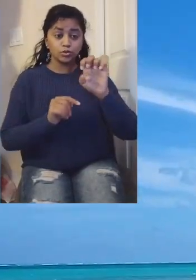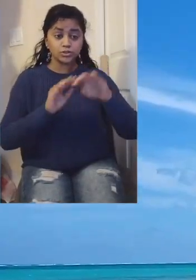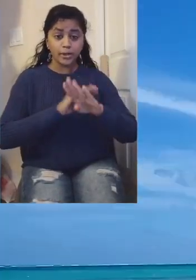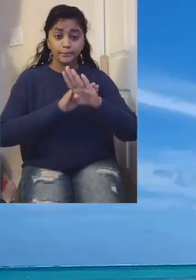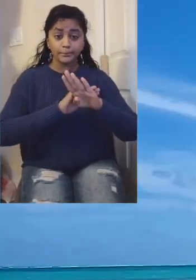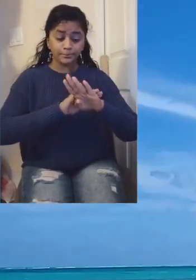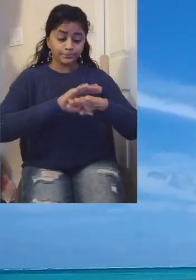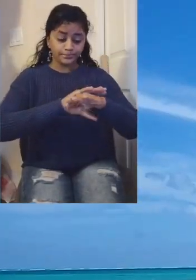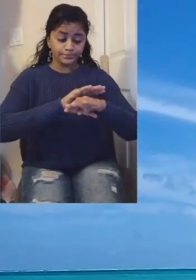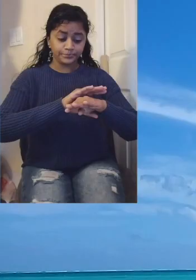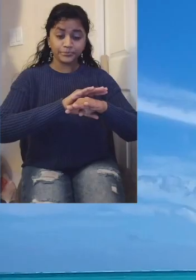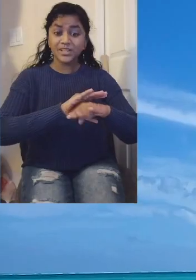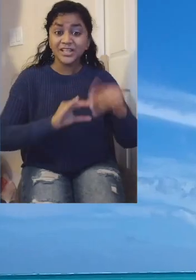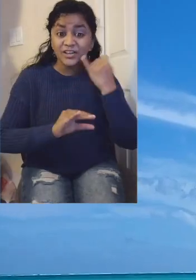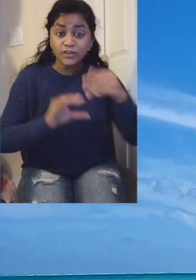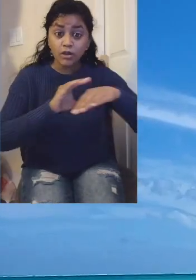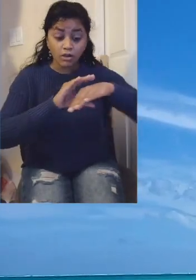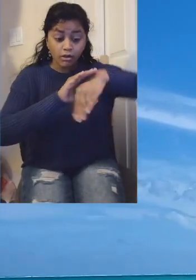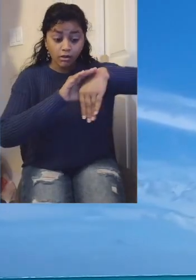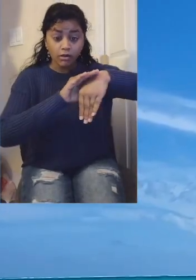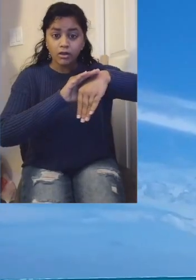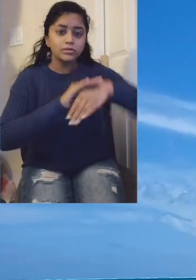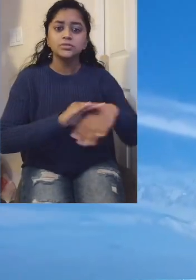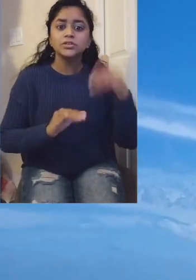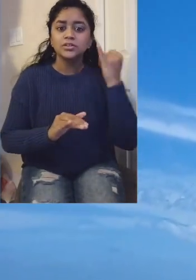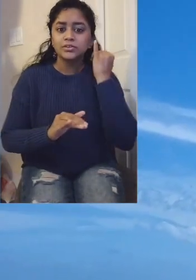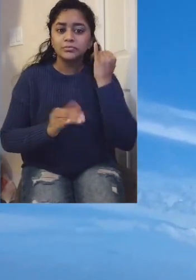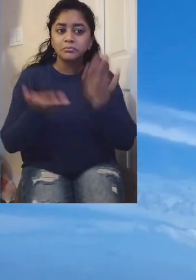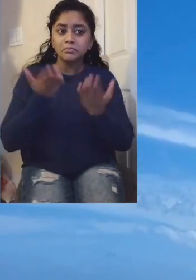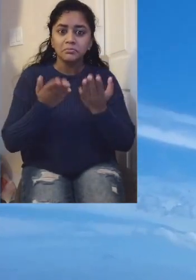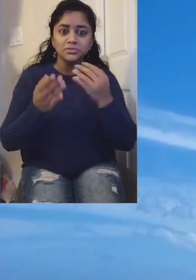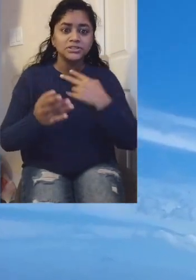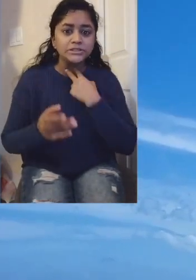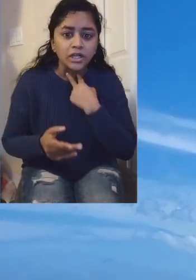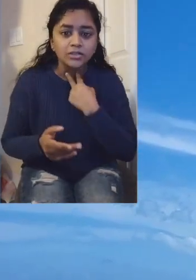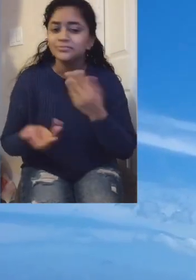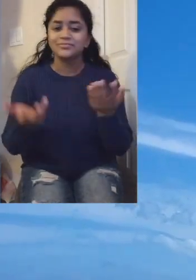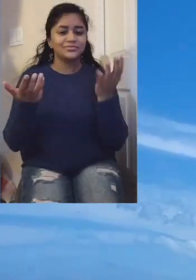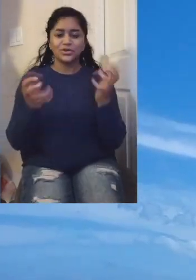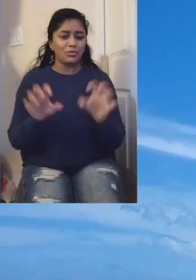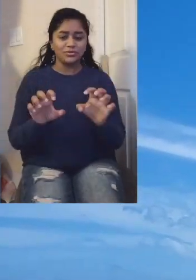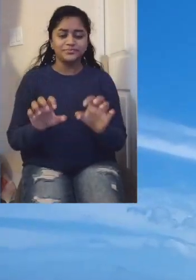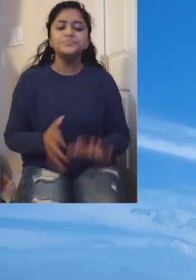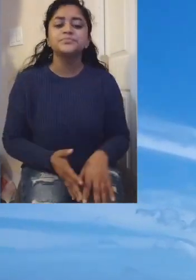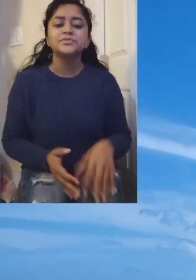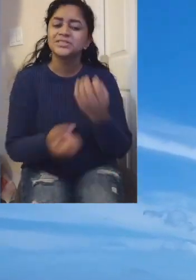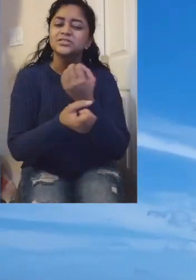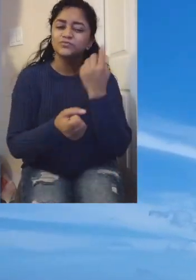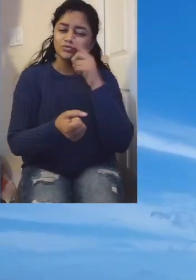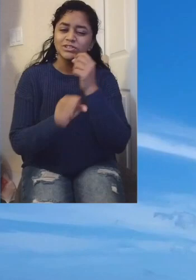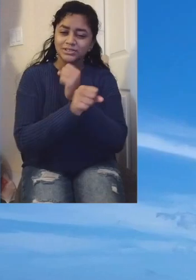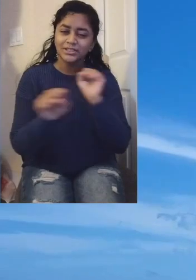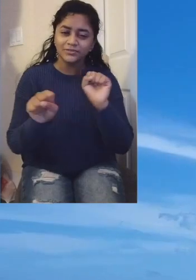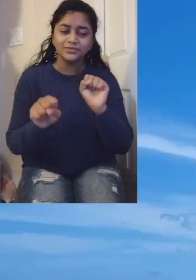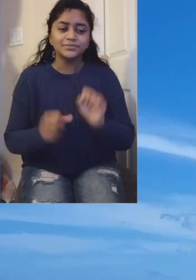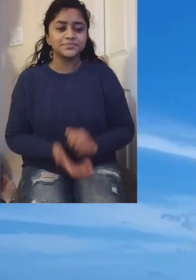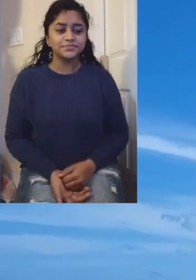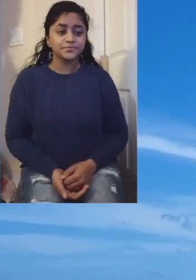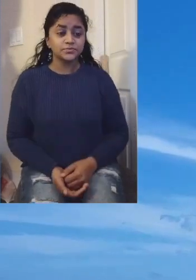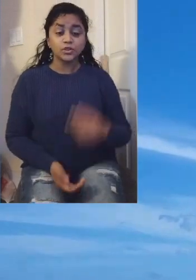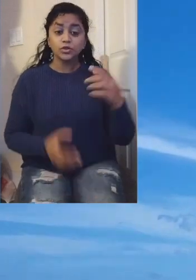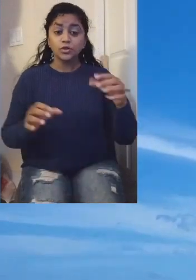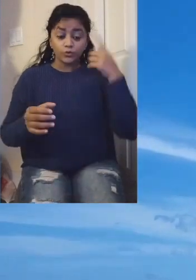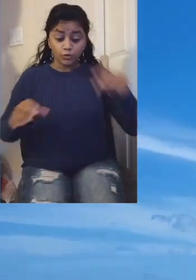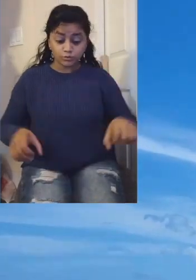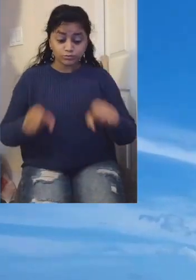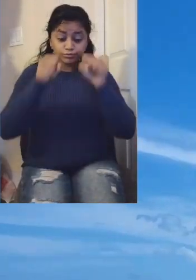feel that pressure? If you have it the other way, your foot could go down and get stuck in the stirrup, which we don't want. So that's just a safety thing.